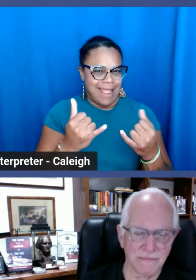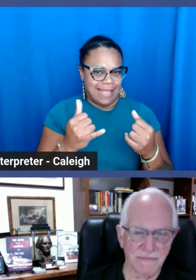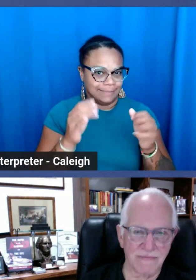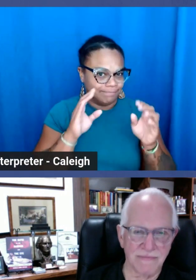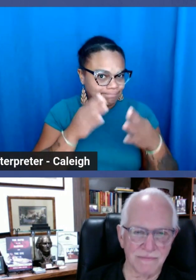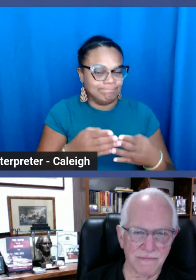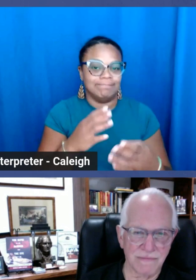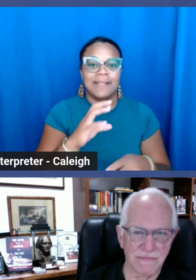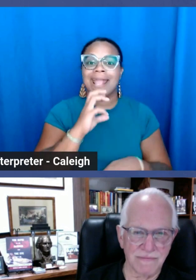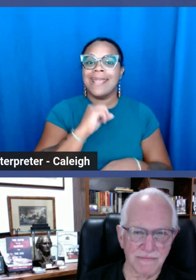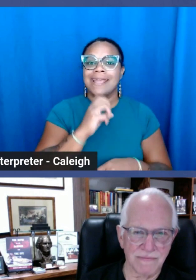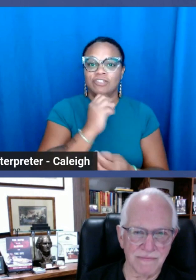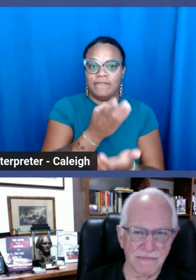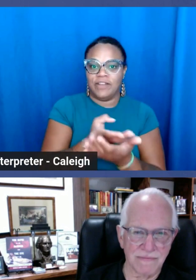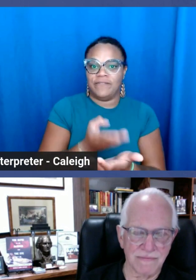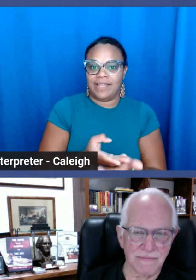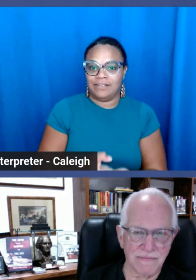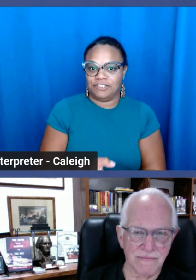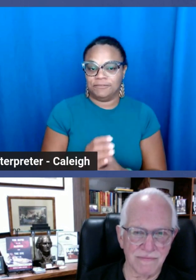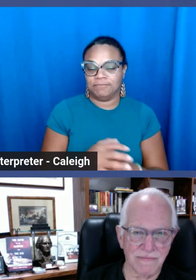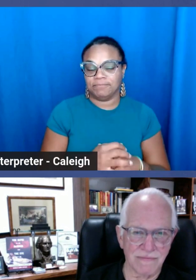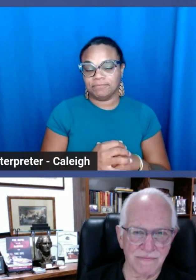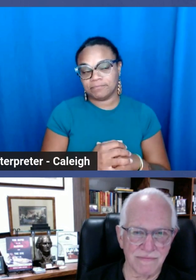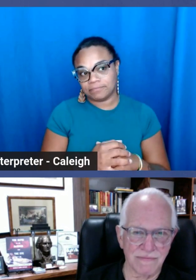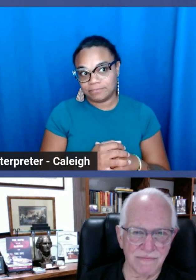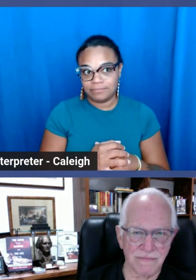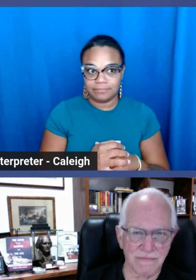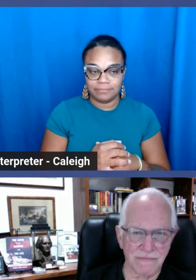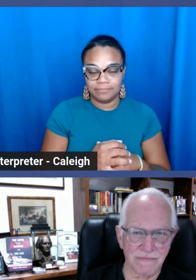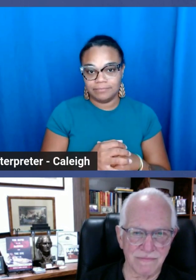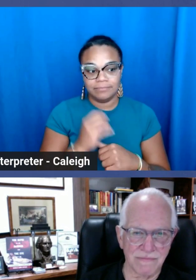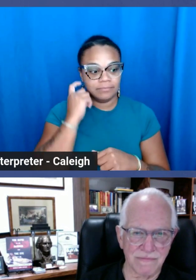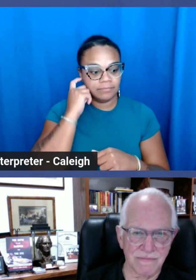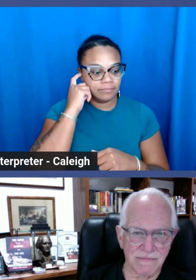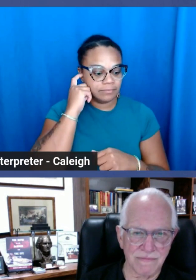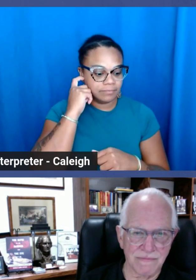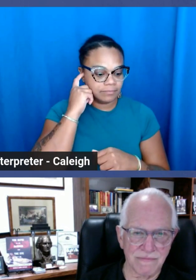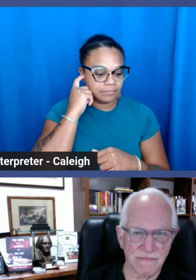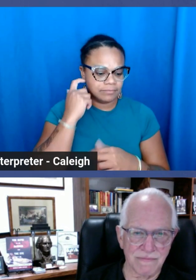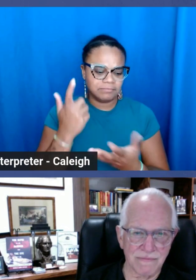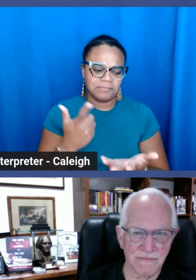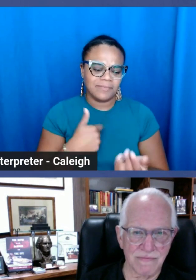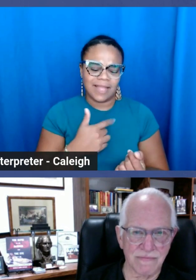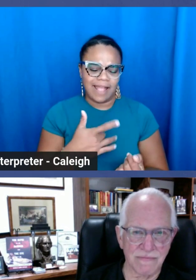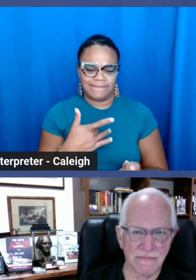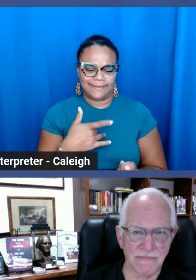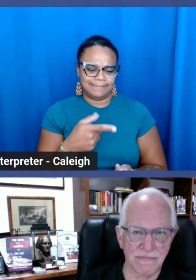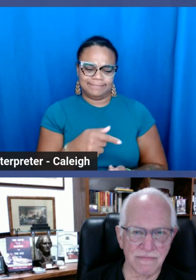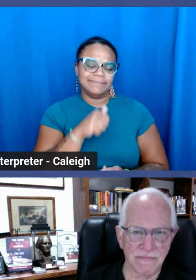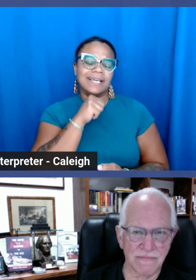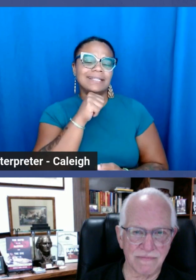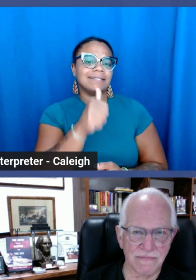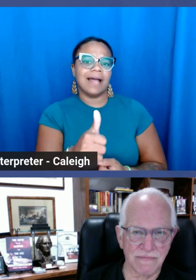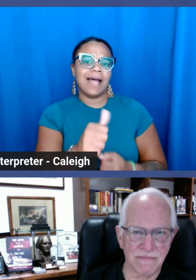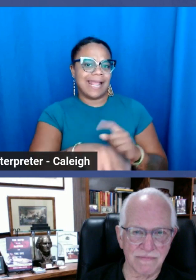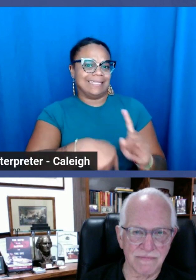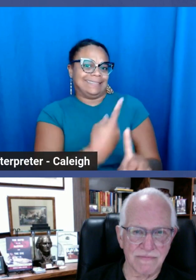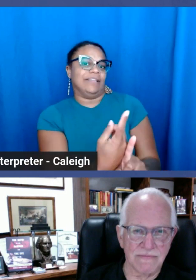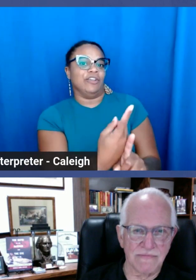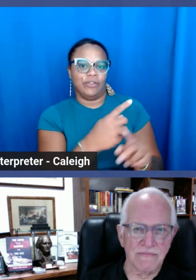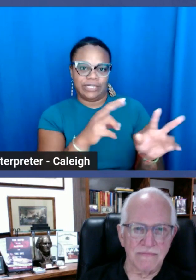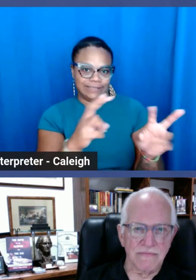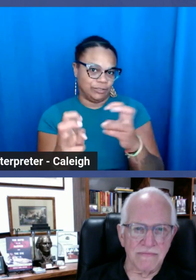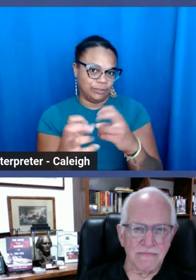I don't see it as a standalone issue. I feel like we're